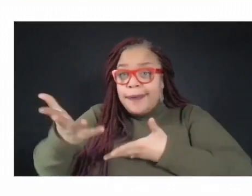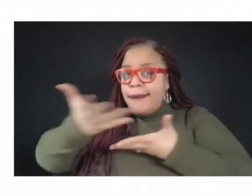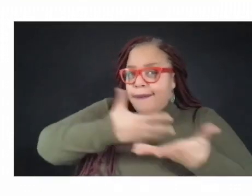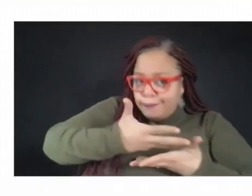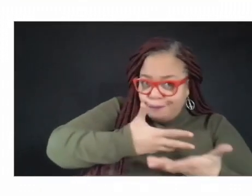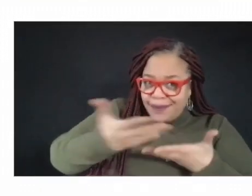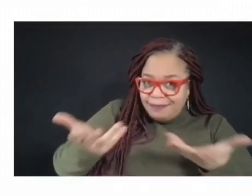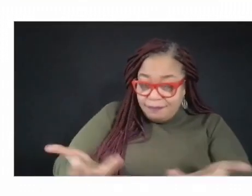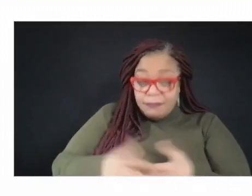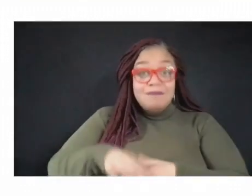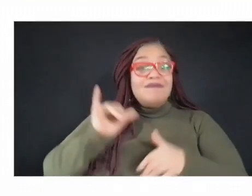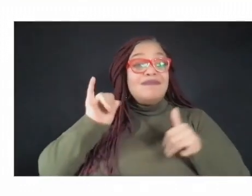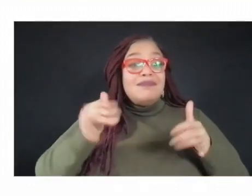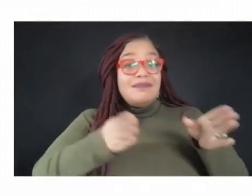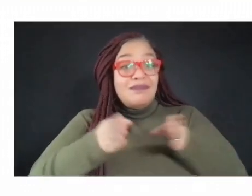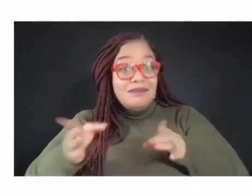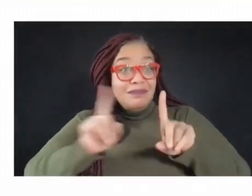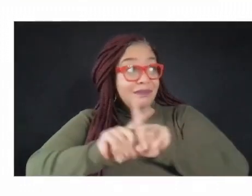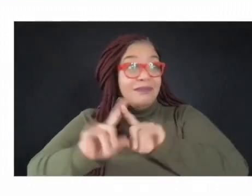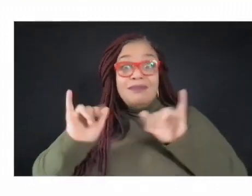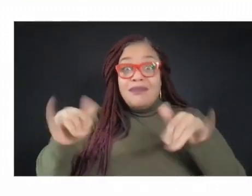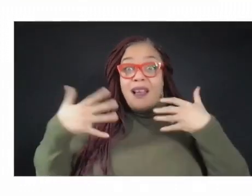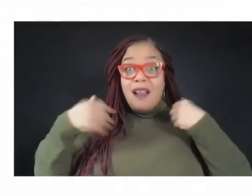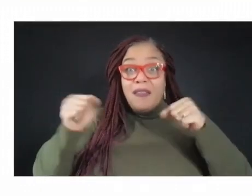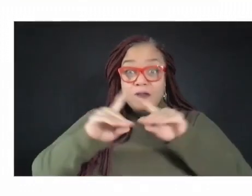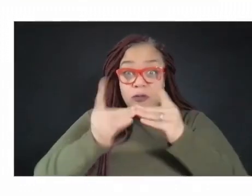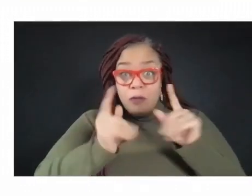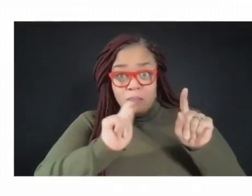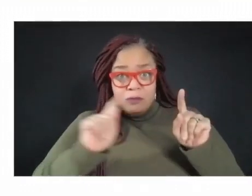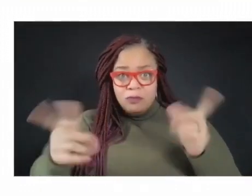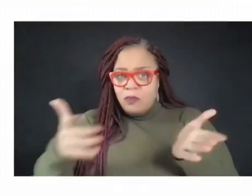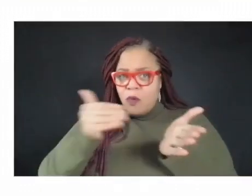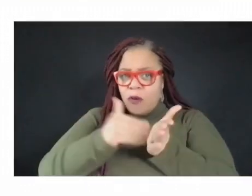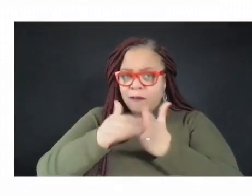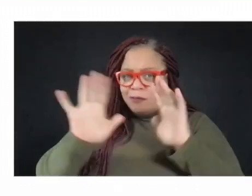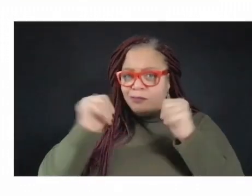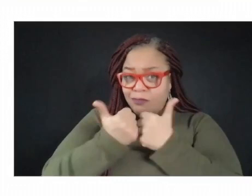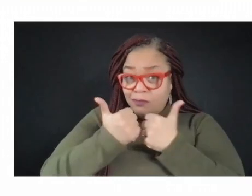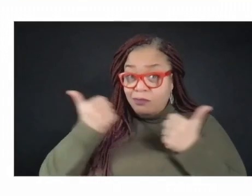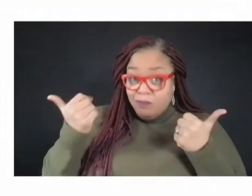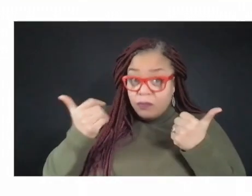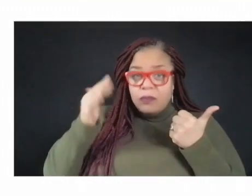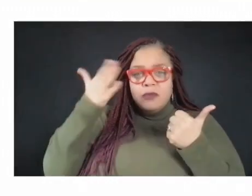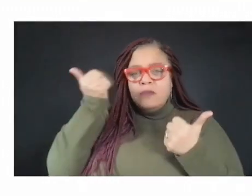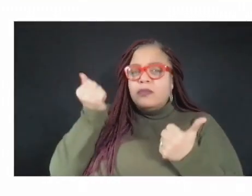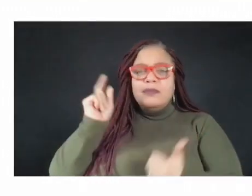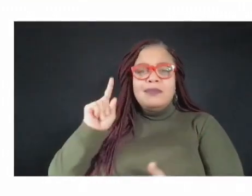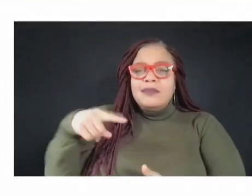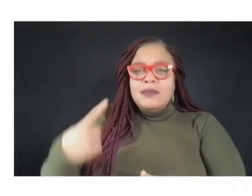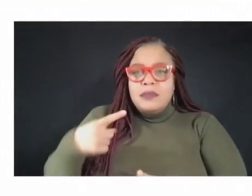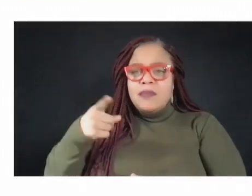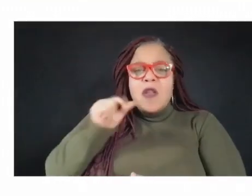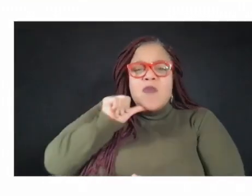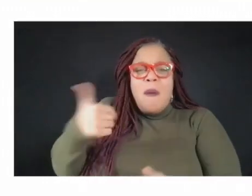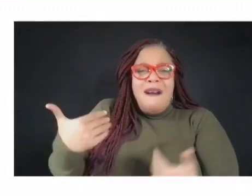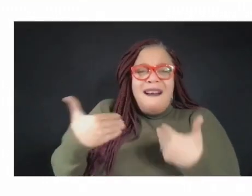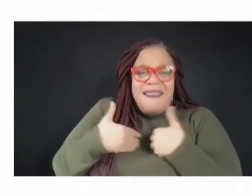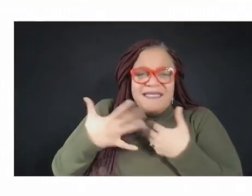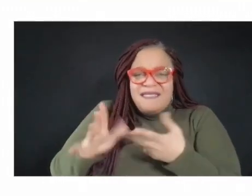may often be challenged just because they don't have the adequate human resources to do